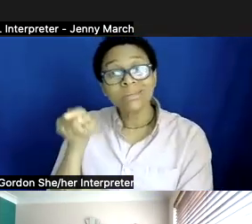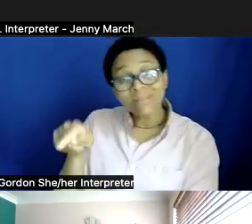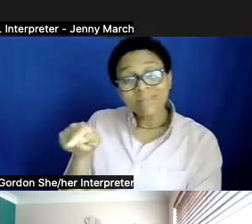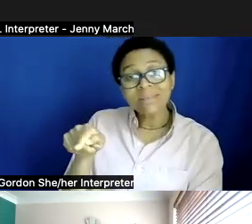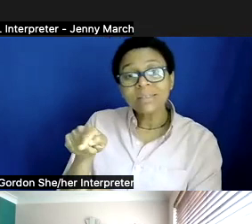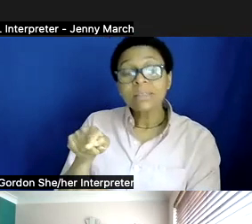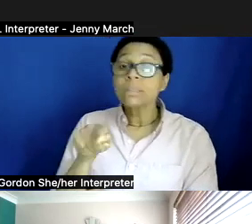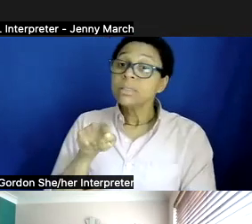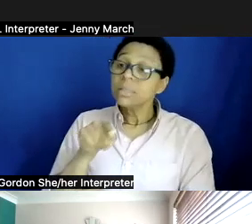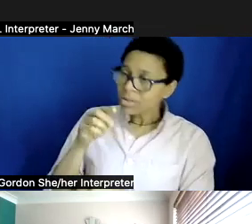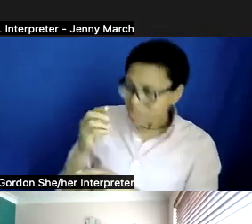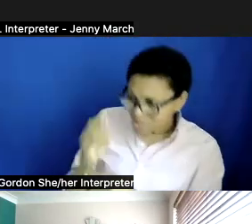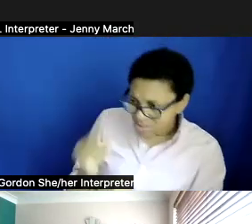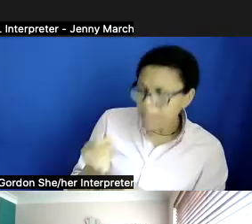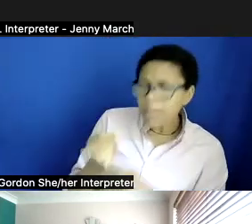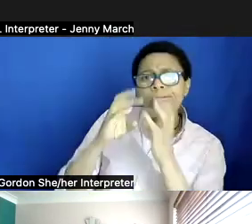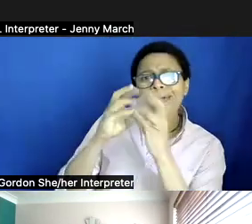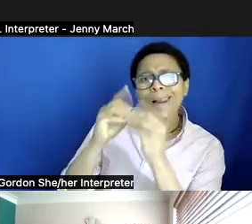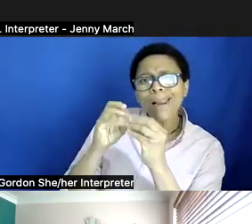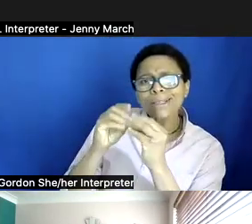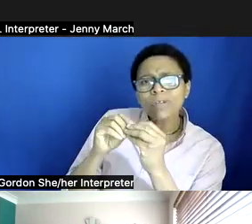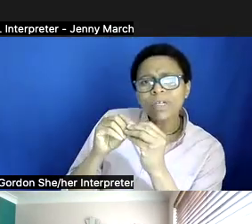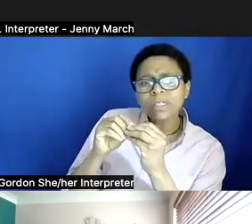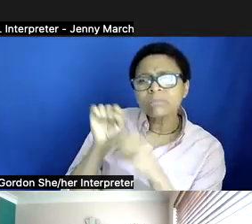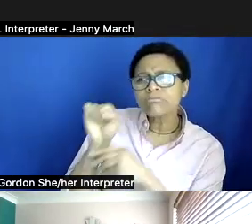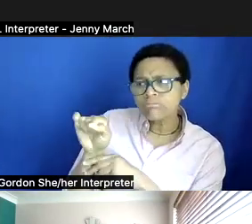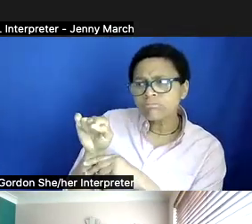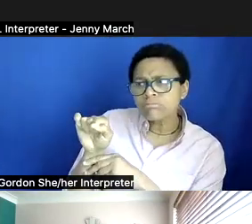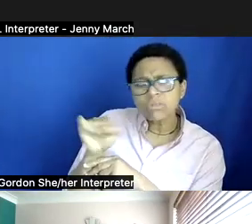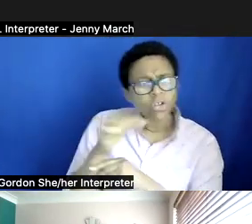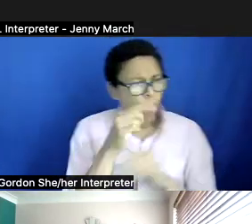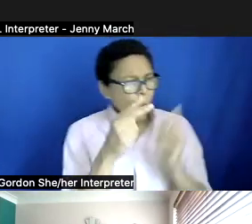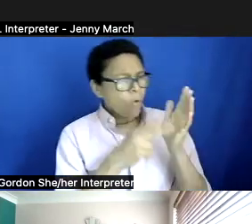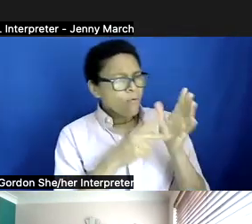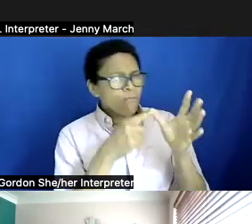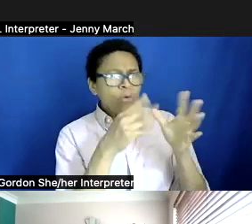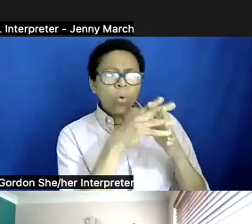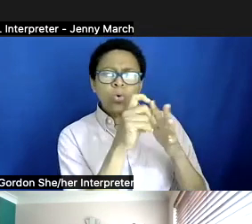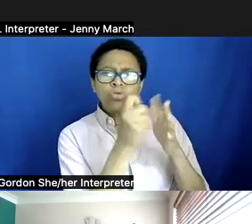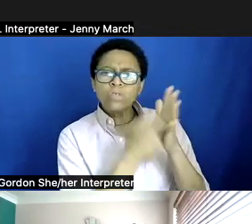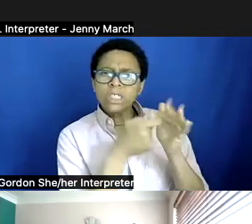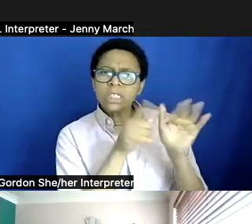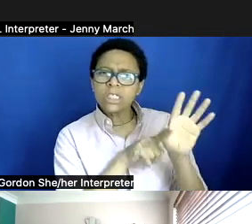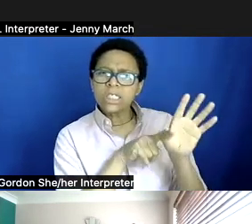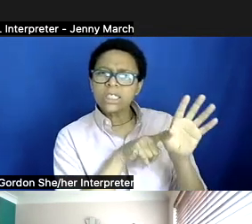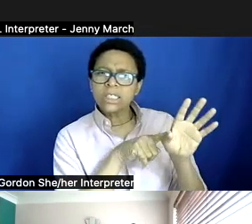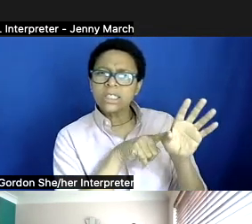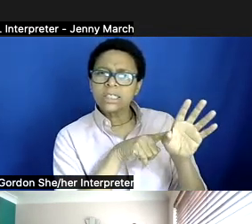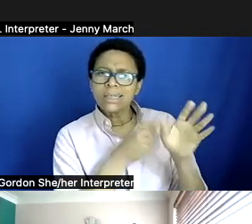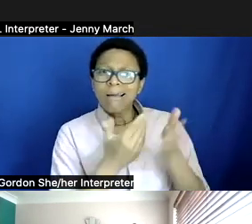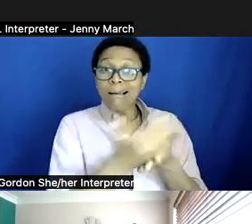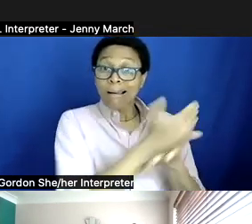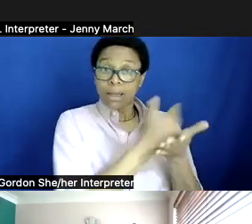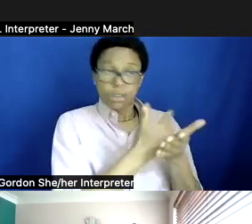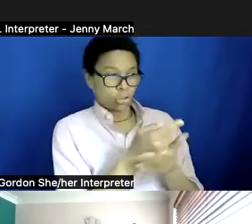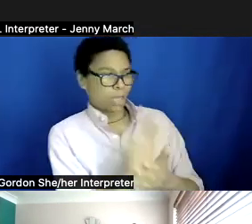lettering in it, and a lot of the Vaudrey archive had words and text in it, and they just used that as the title, which again